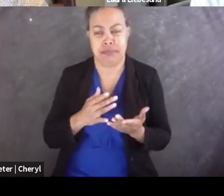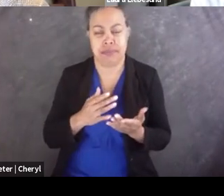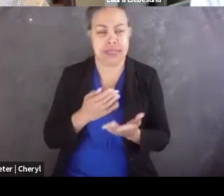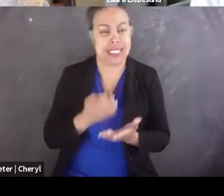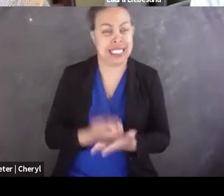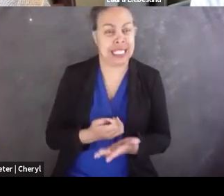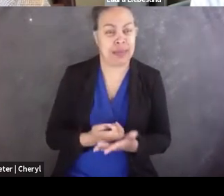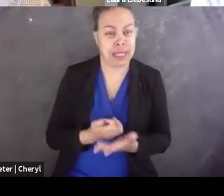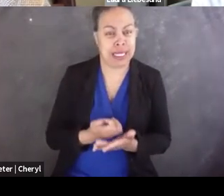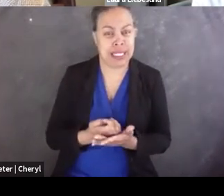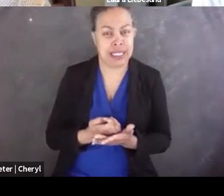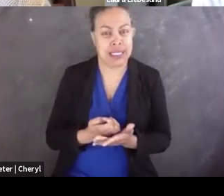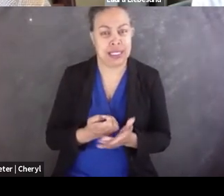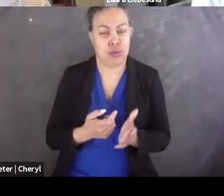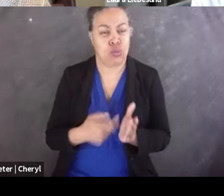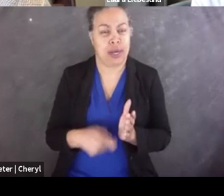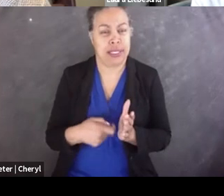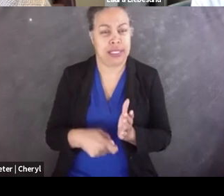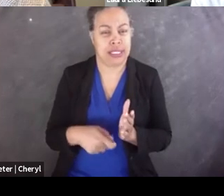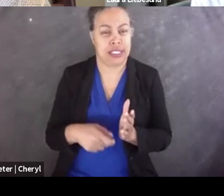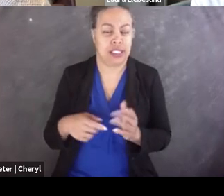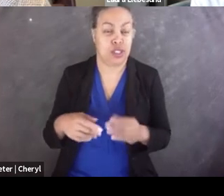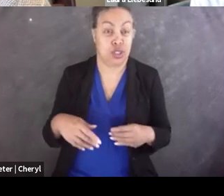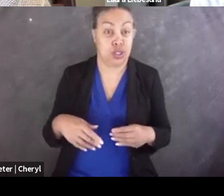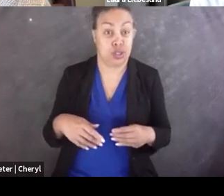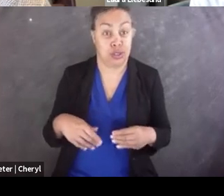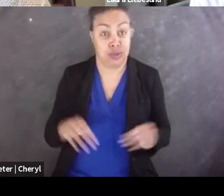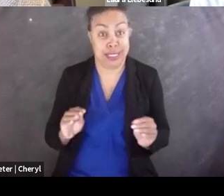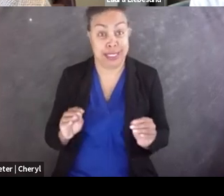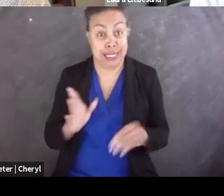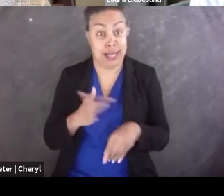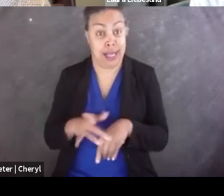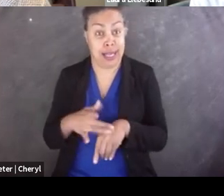economically priced retail spaces became